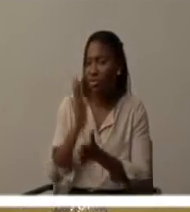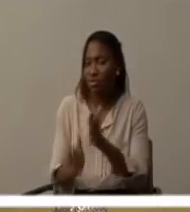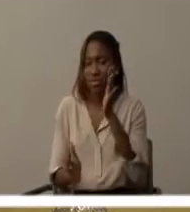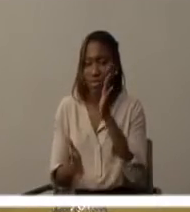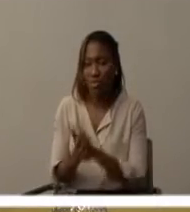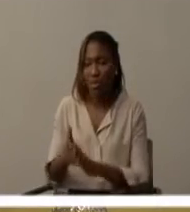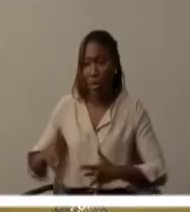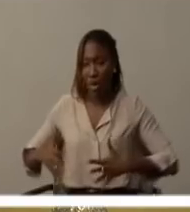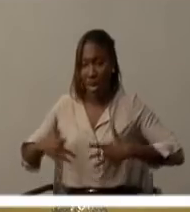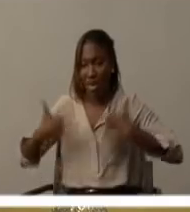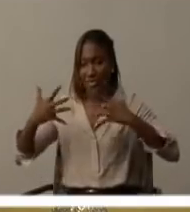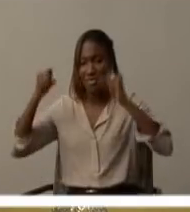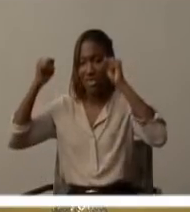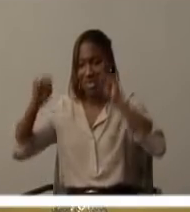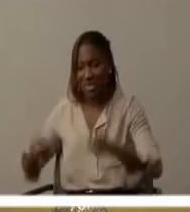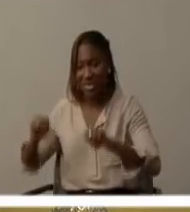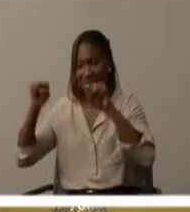Open the graves.